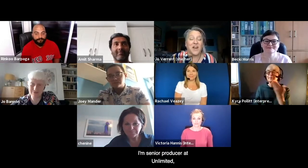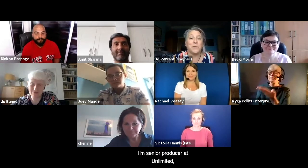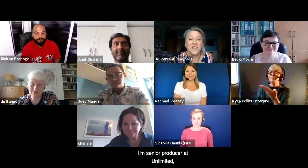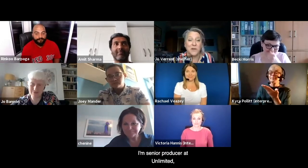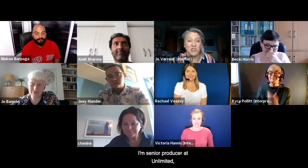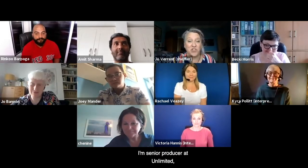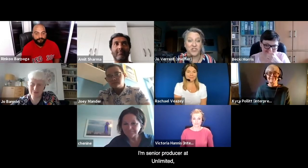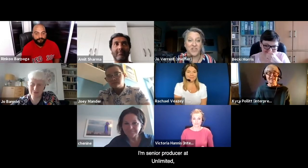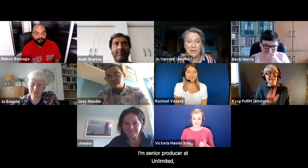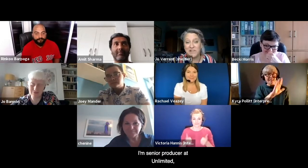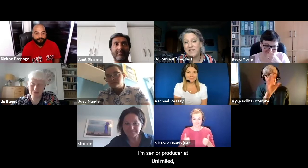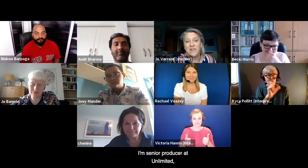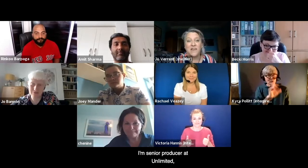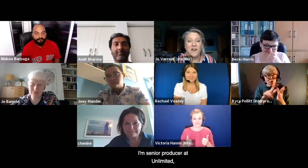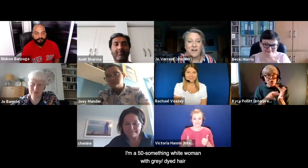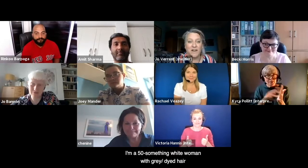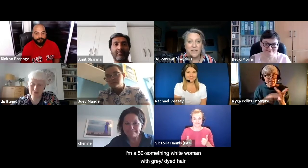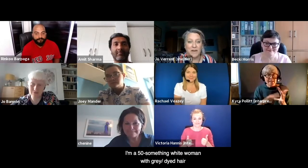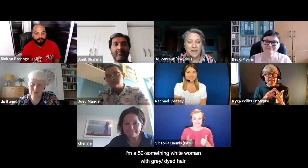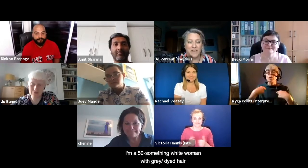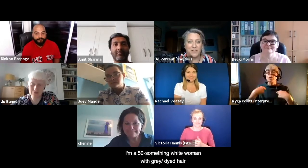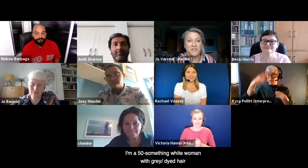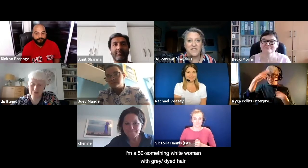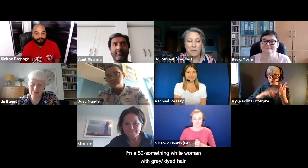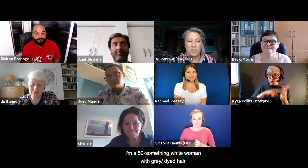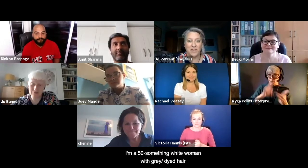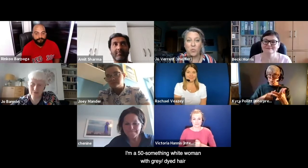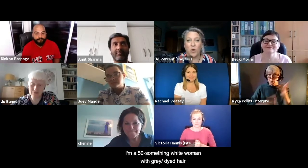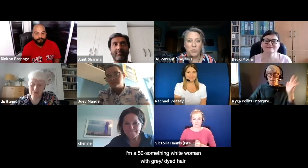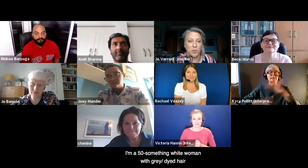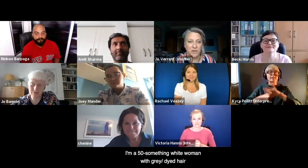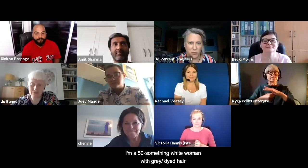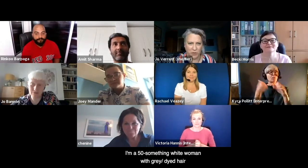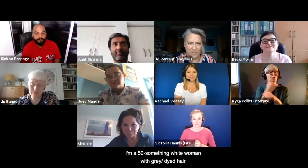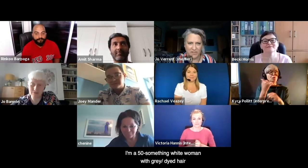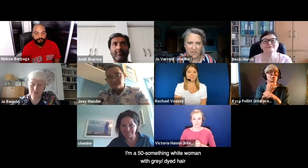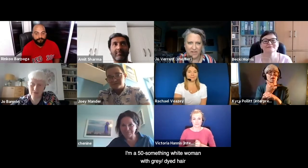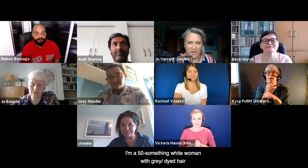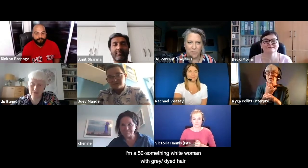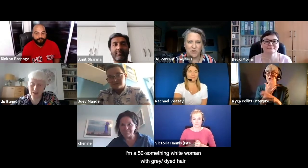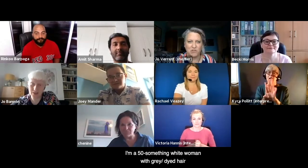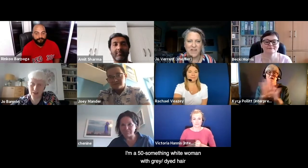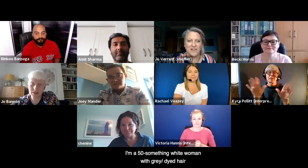Verrent. I'm senior producer at Unlimited. I'm a 50-something white woman with